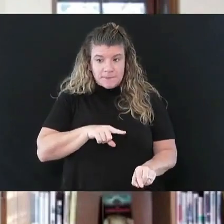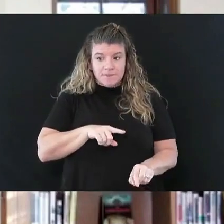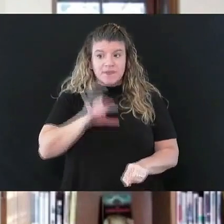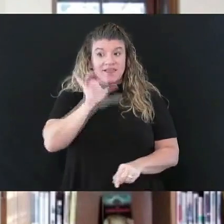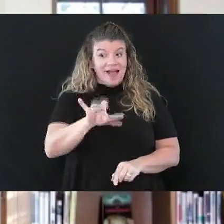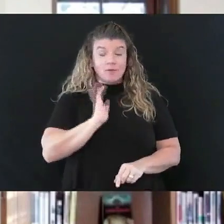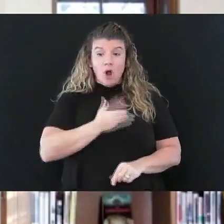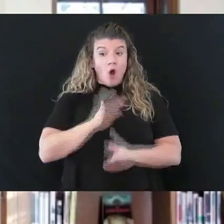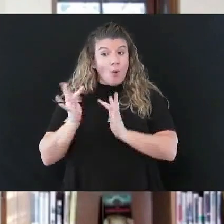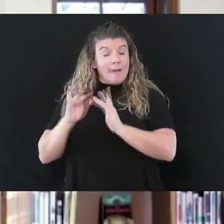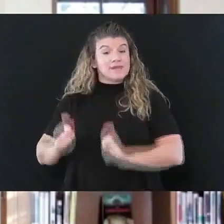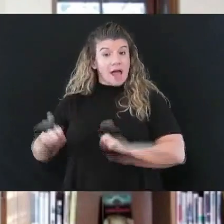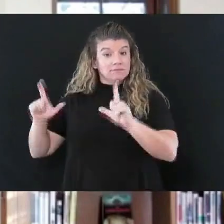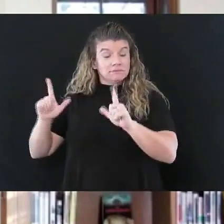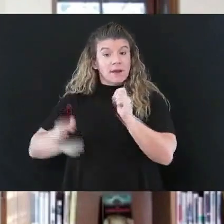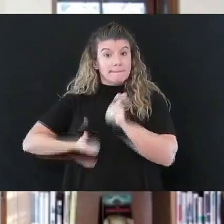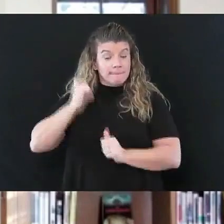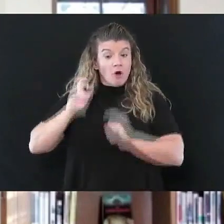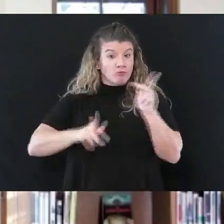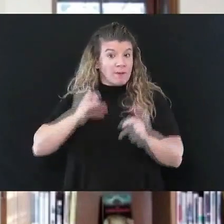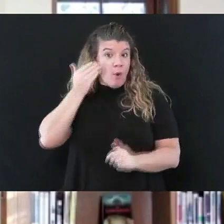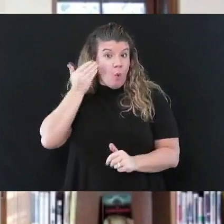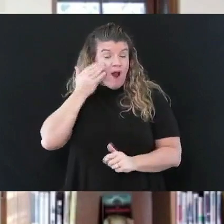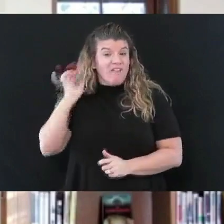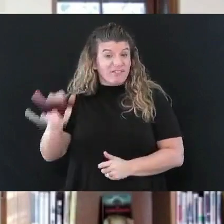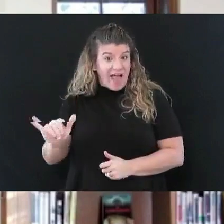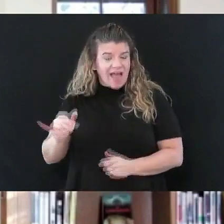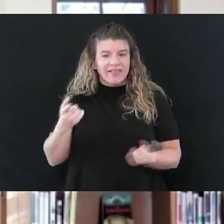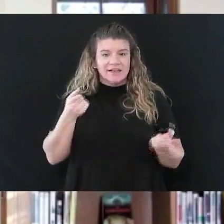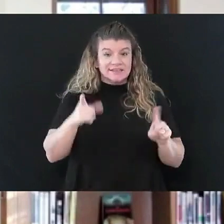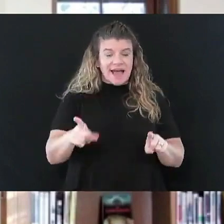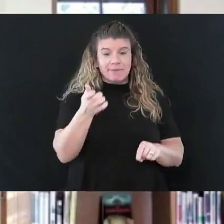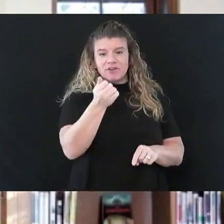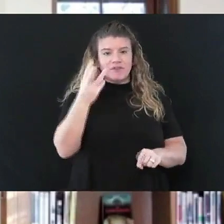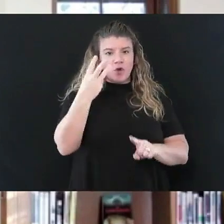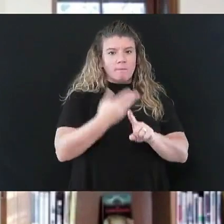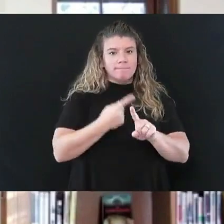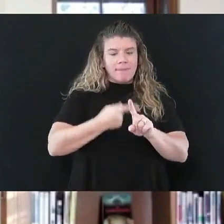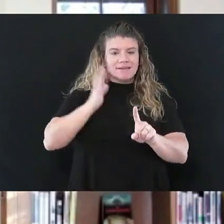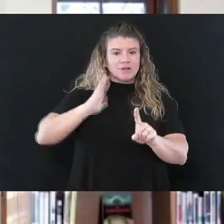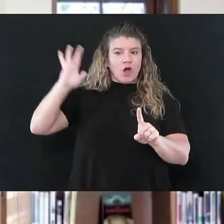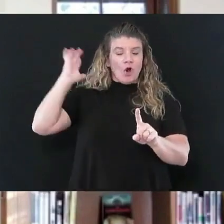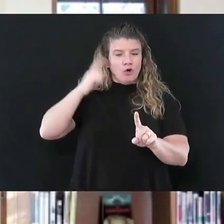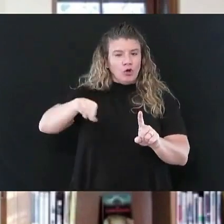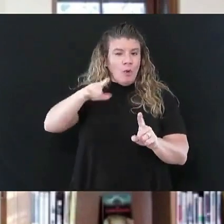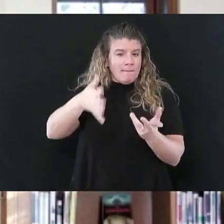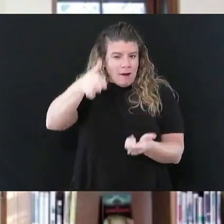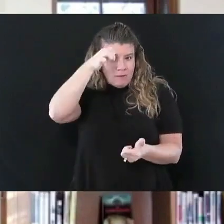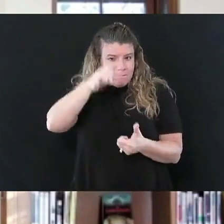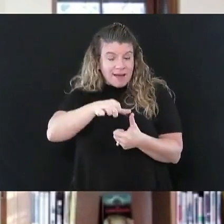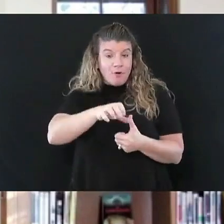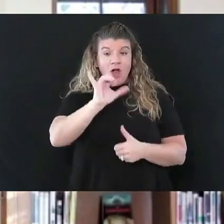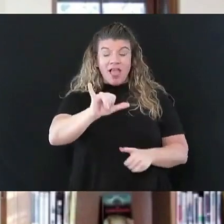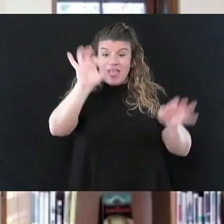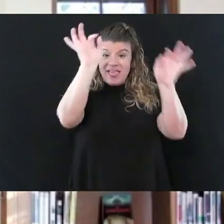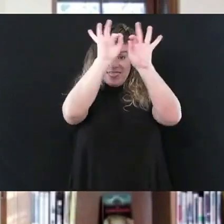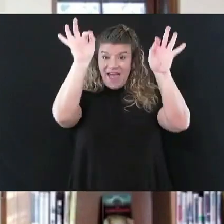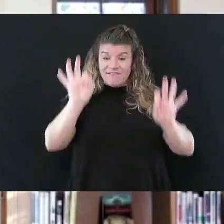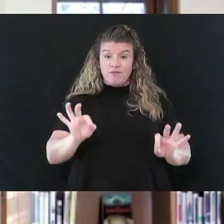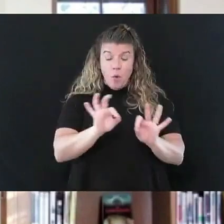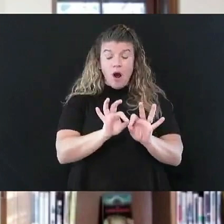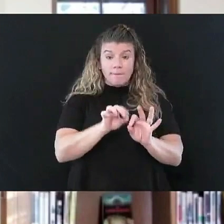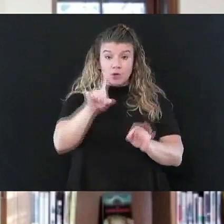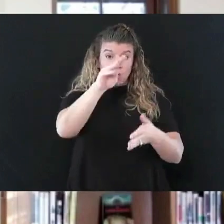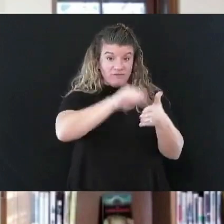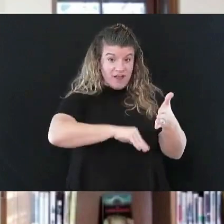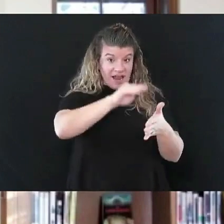our website, and most people are aware of that. And this happened several months ago. Some people might remember. That form is then given